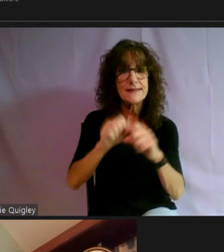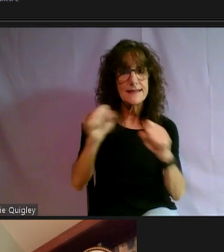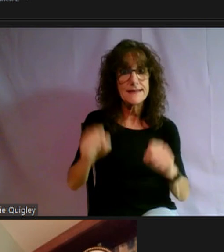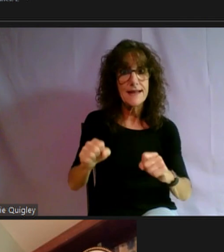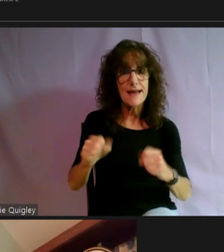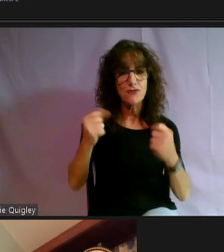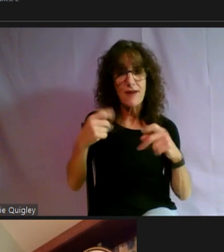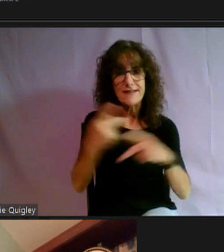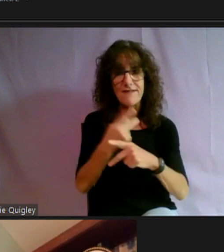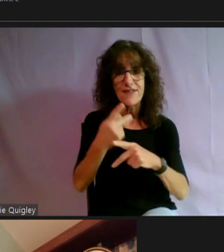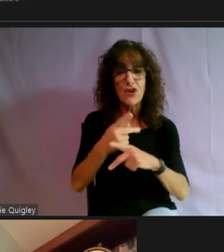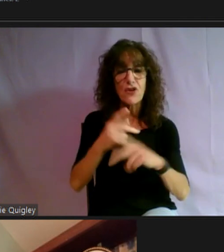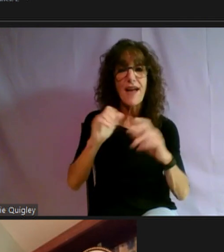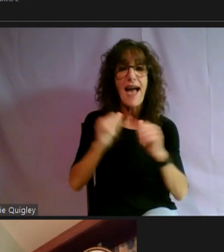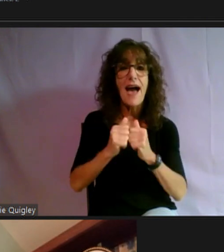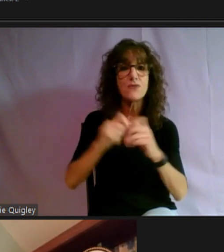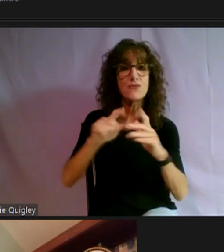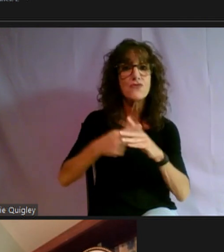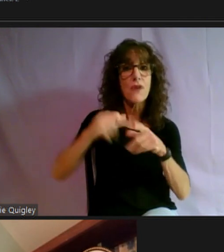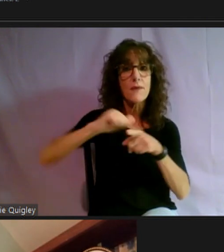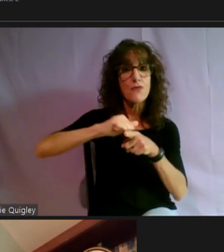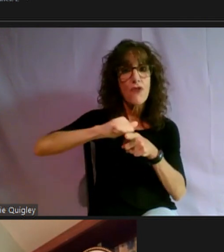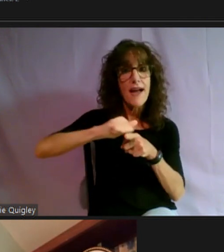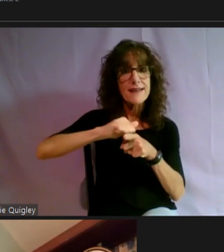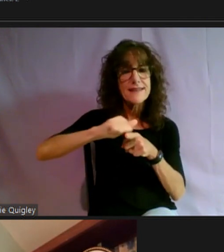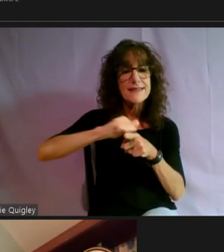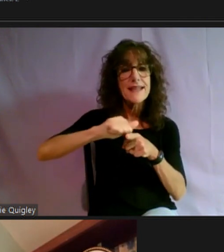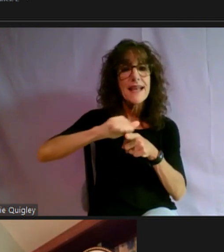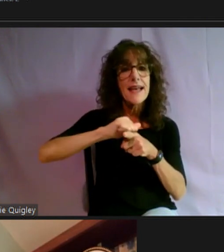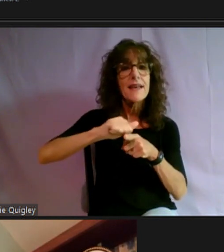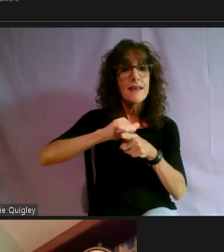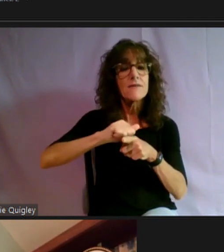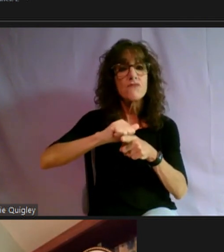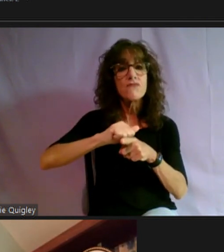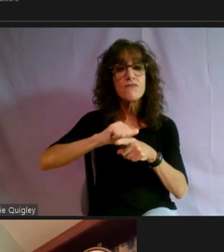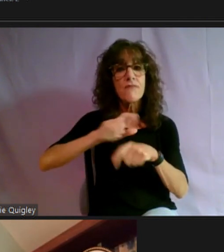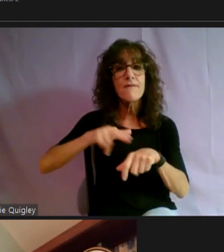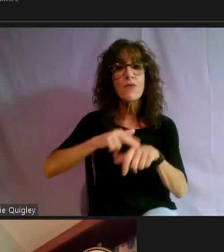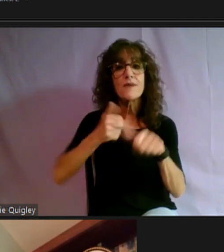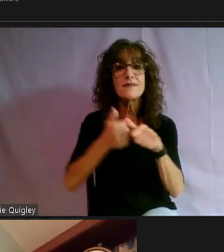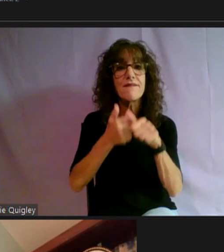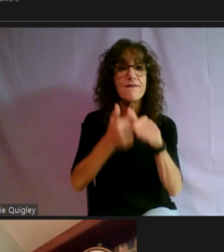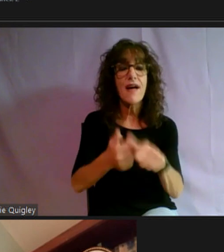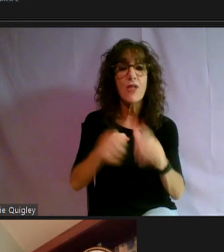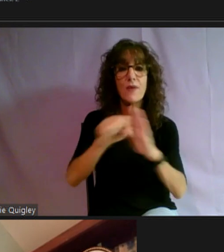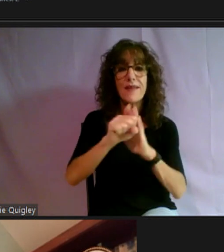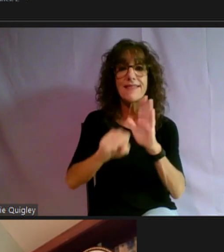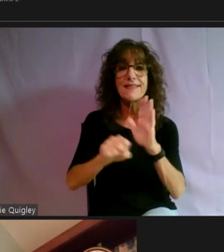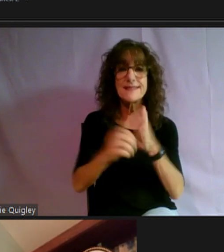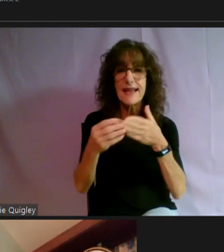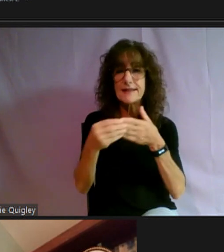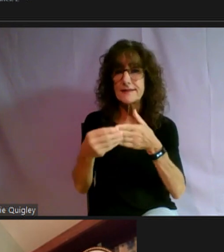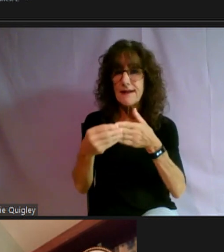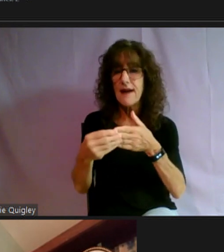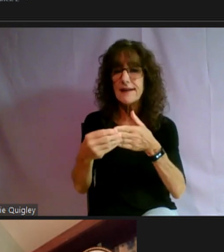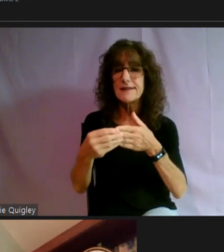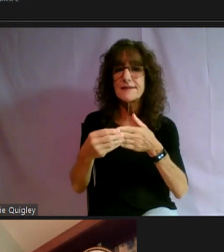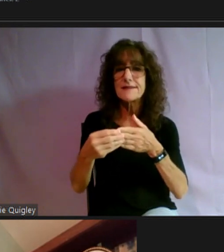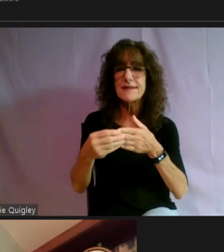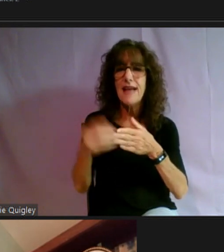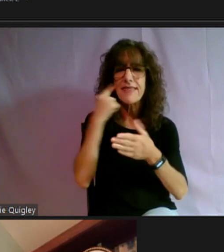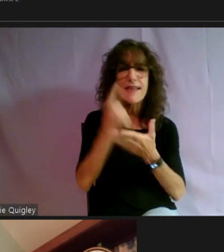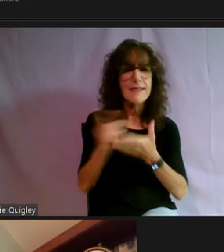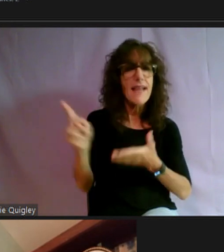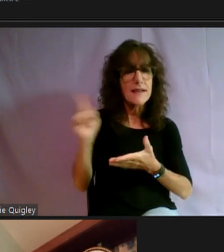bring practice back in line with the state guidance on that. And I think it was last